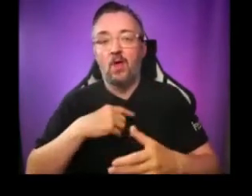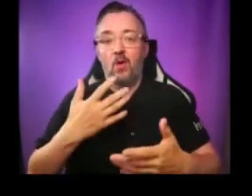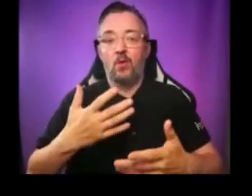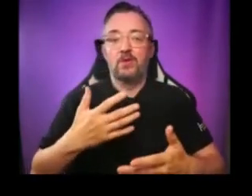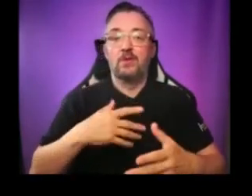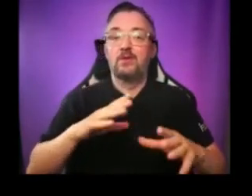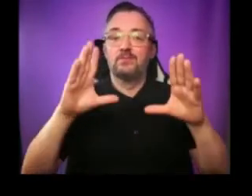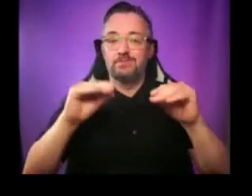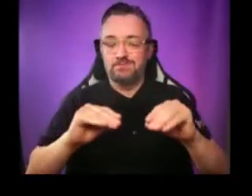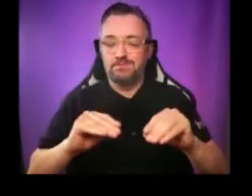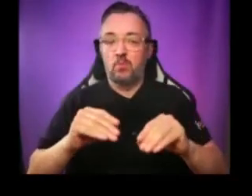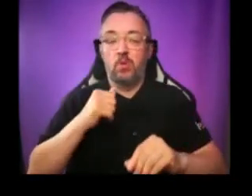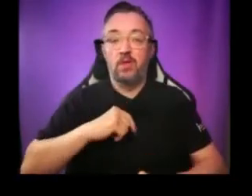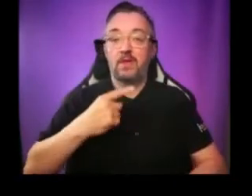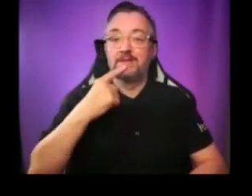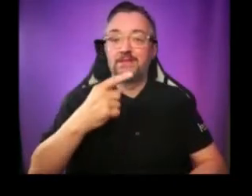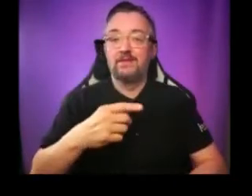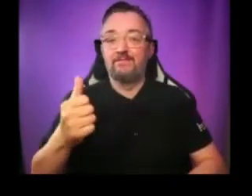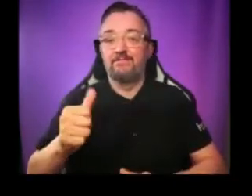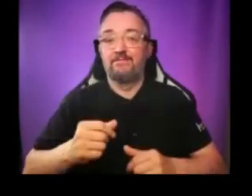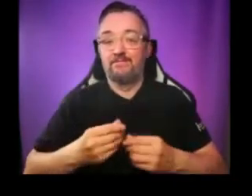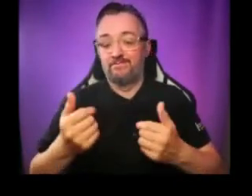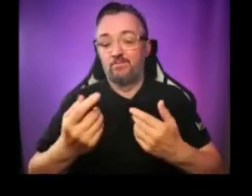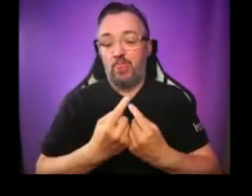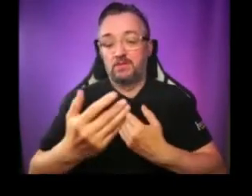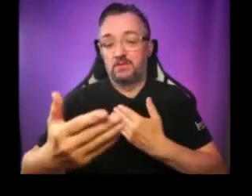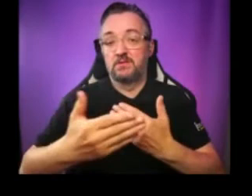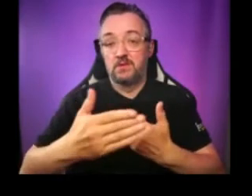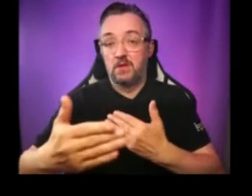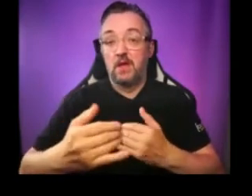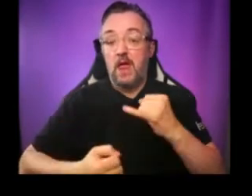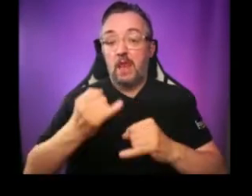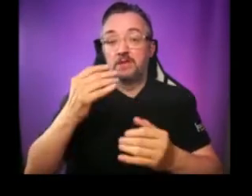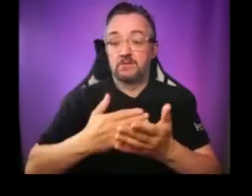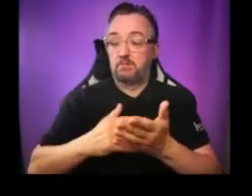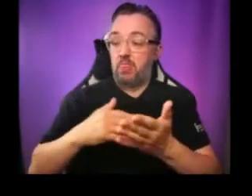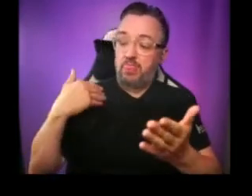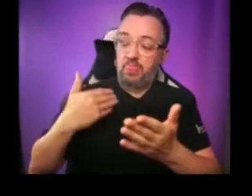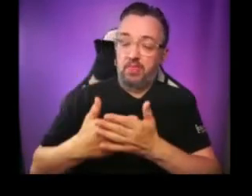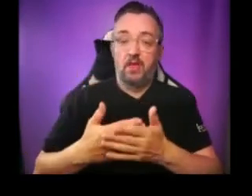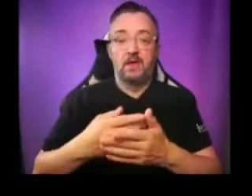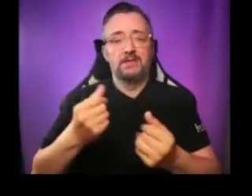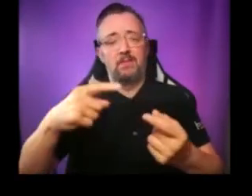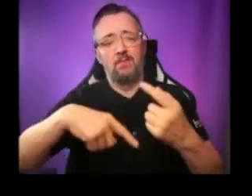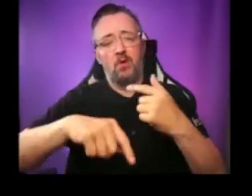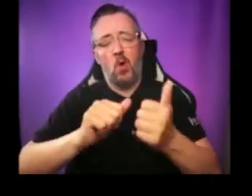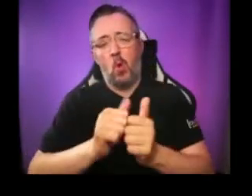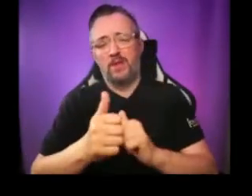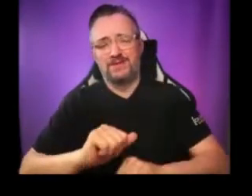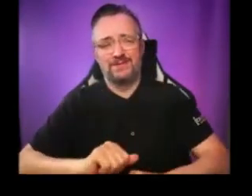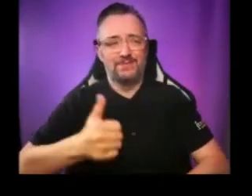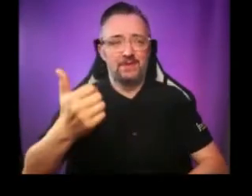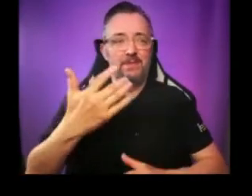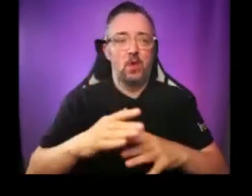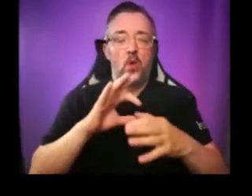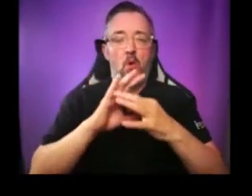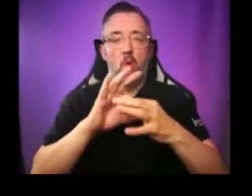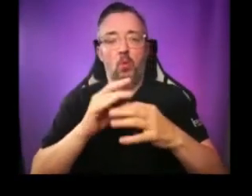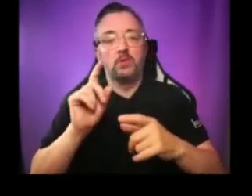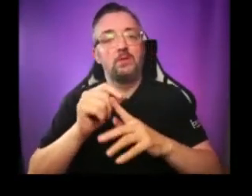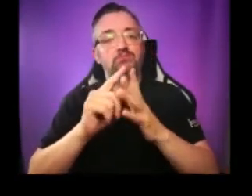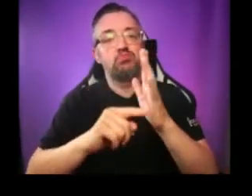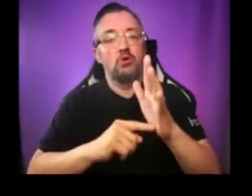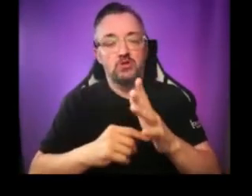mentioning a few things that are in the pipeline. So over the last few months, the team and a number of brilliant colleagues have been working on a project